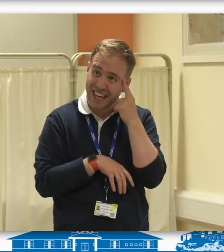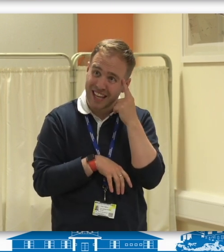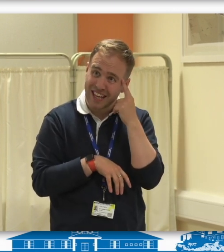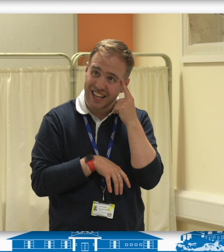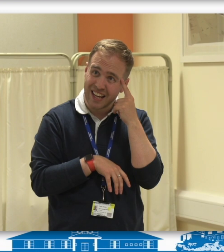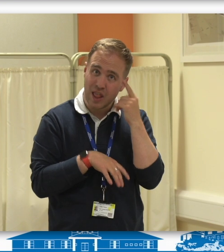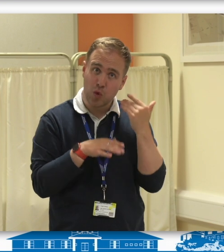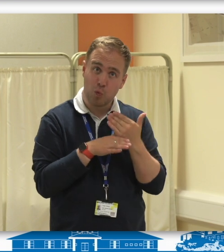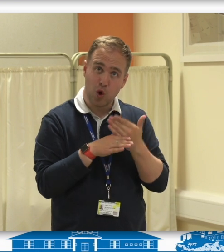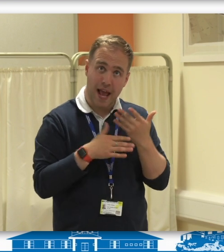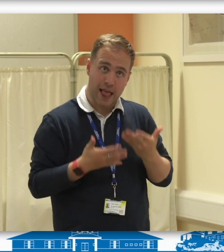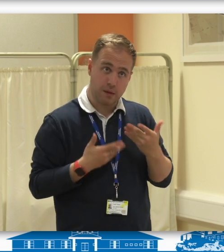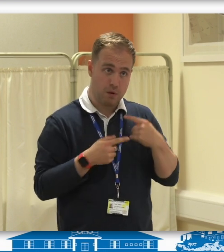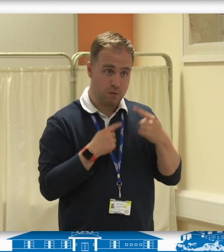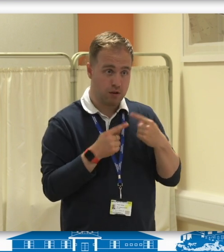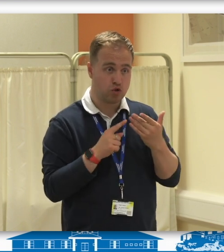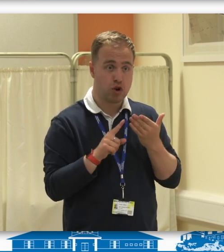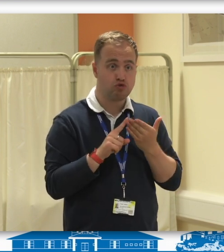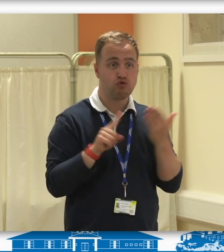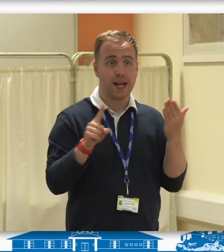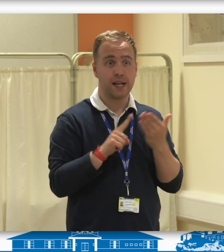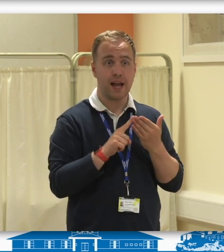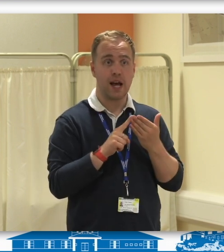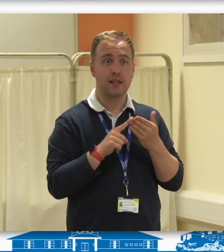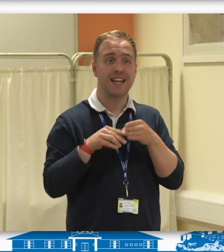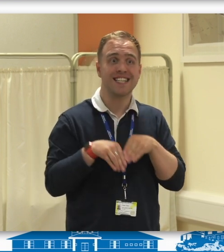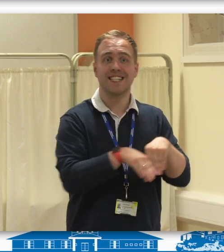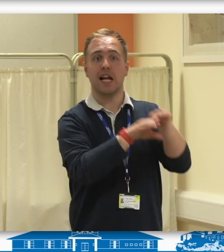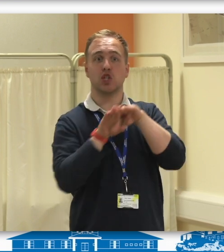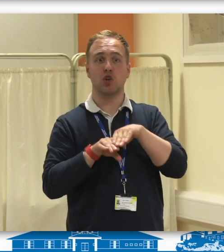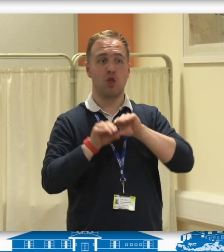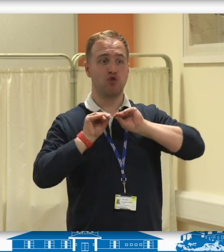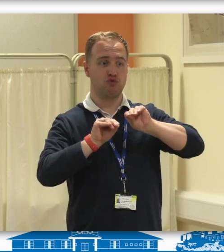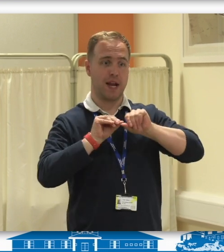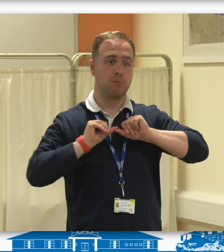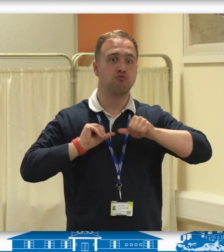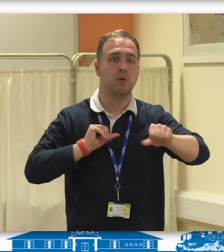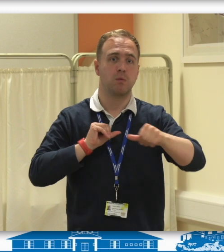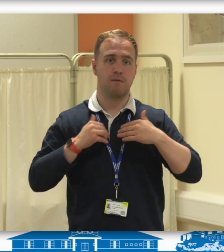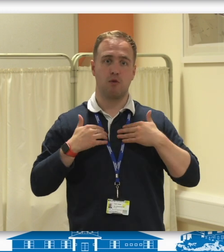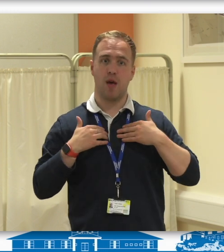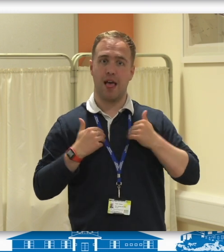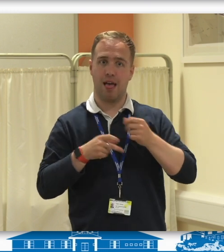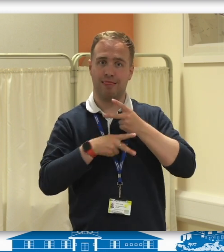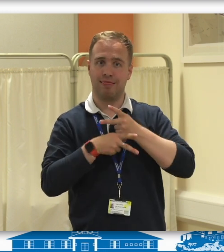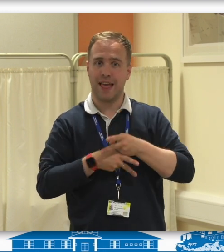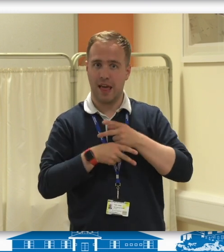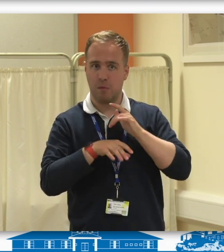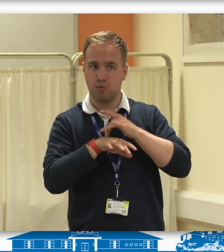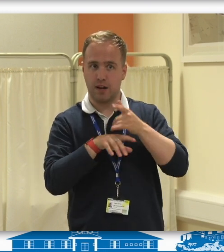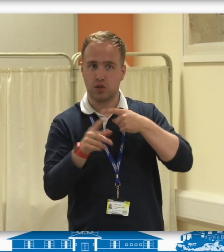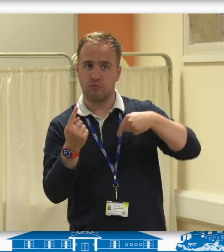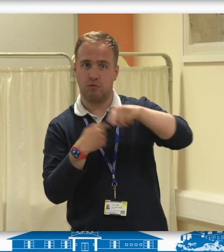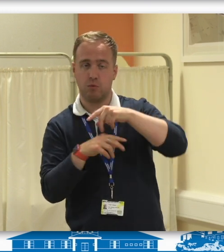work underfoot for a recognised national training programme for health professionals. So